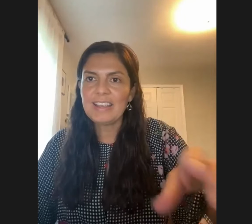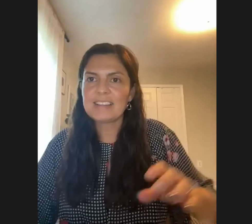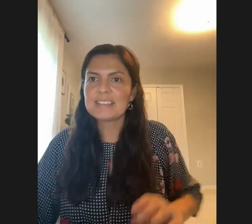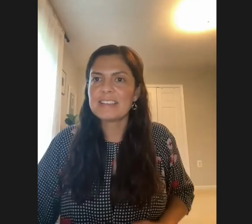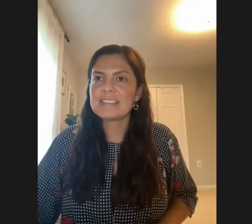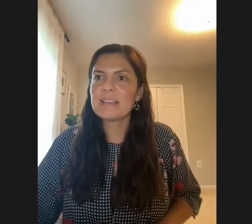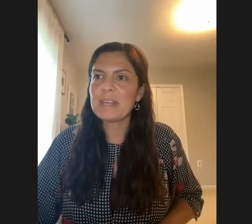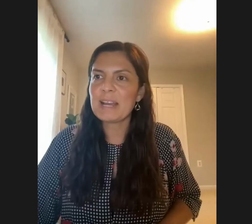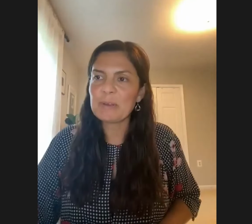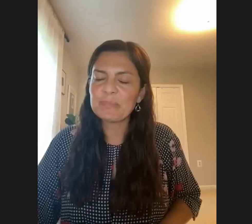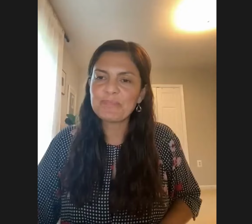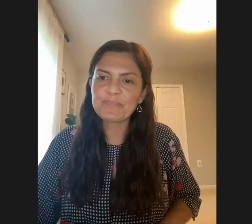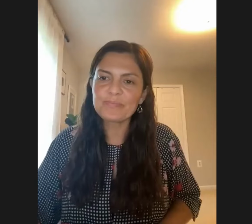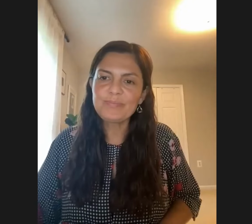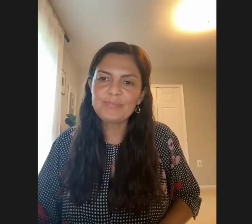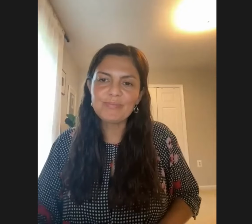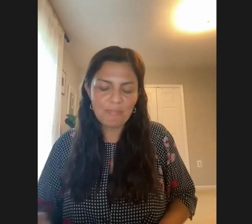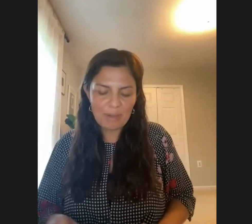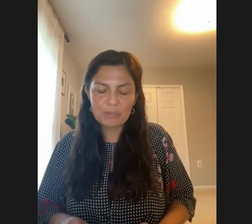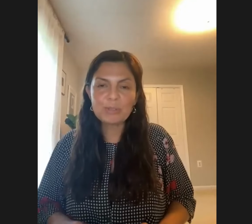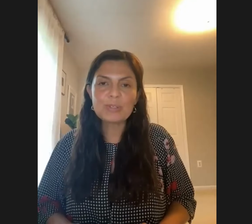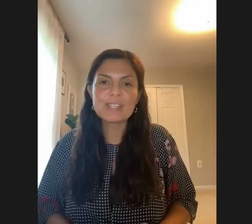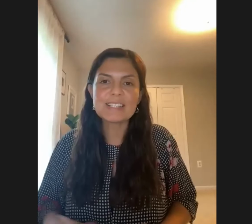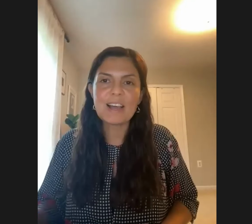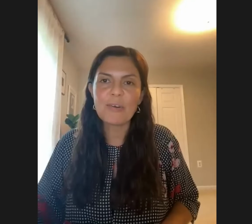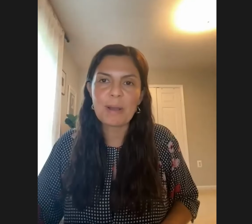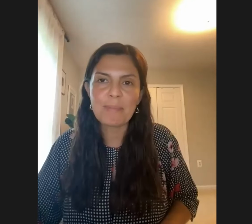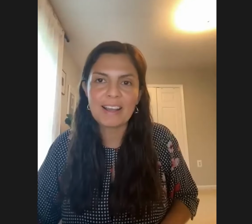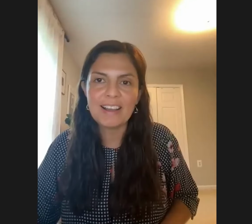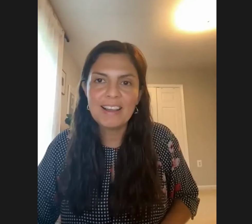continue participating actively in this seminar.